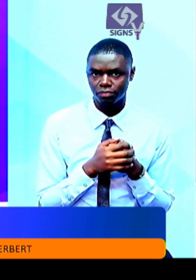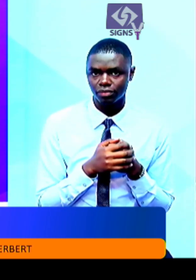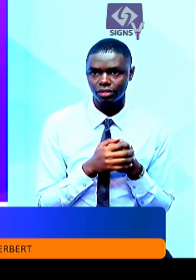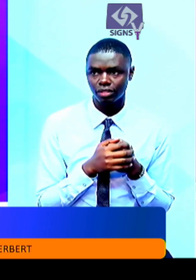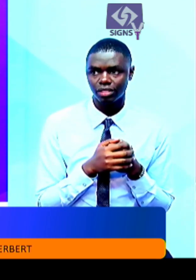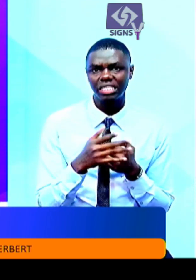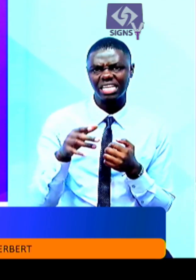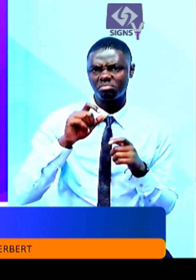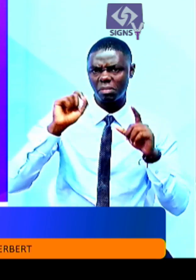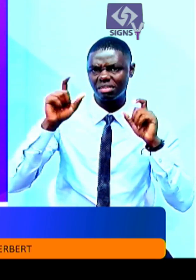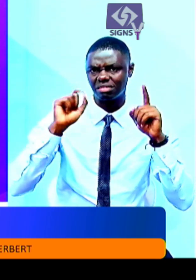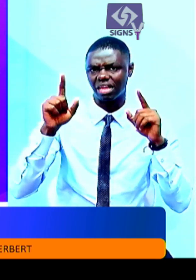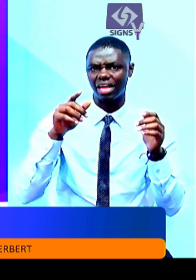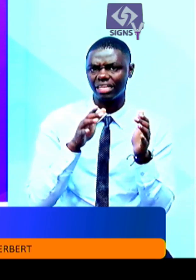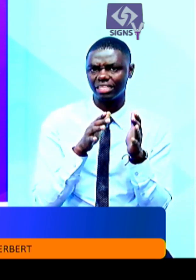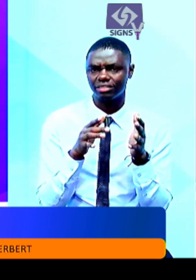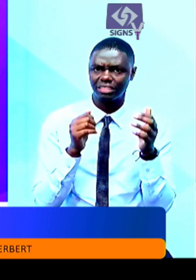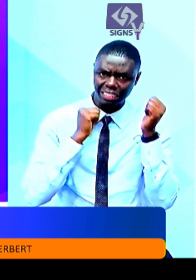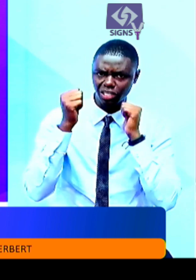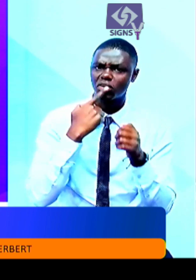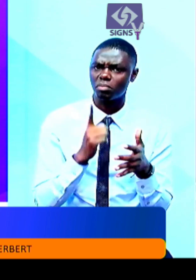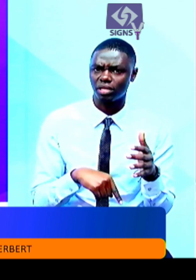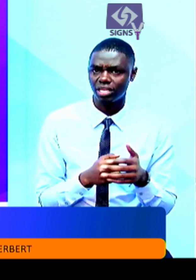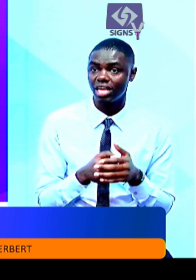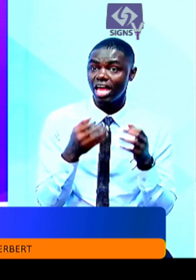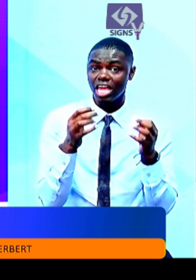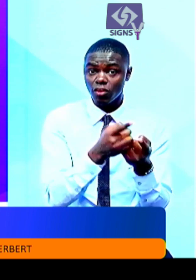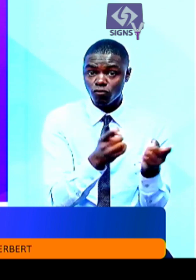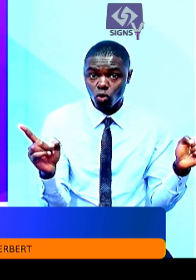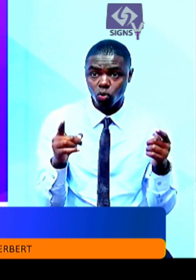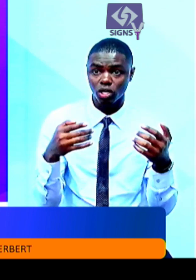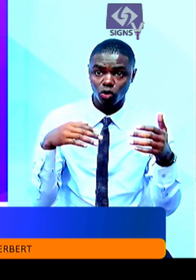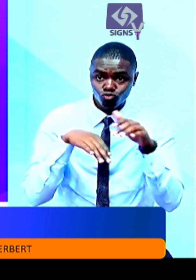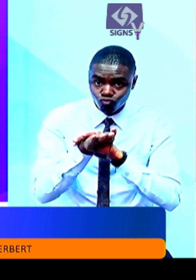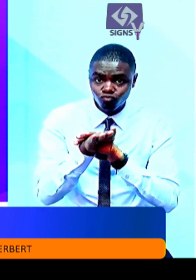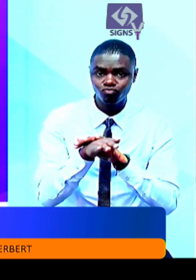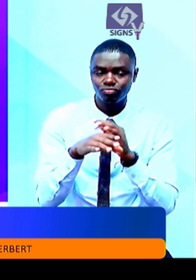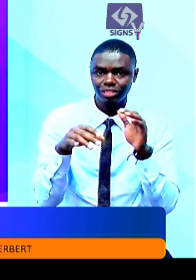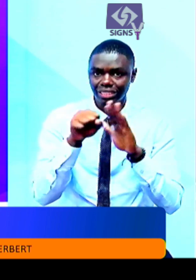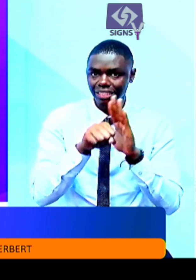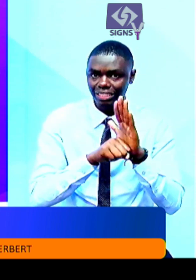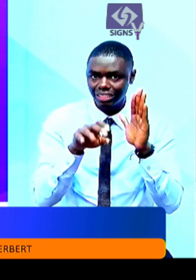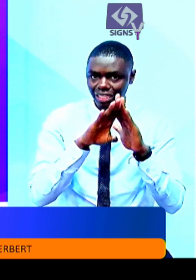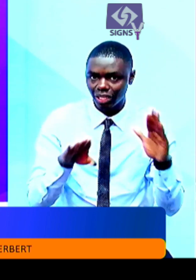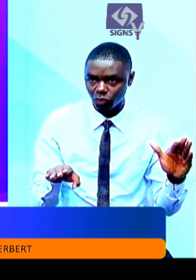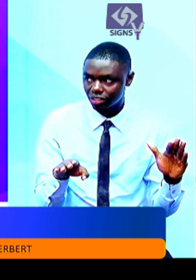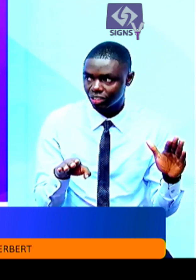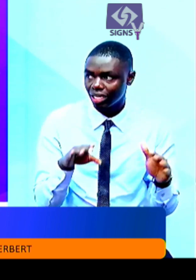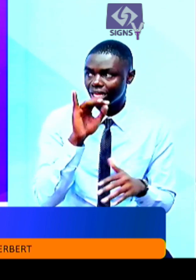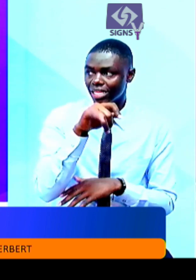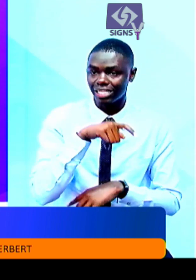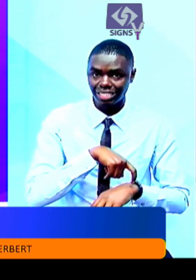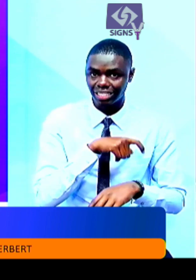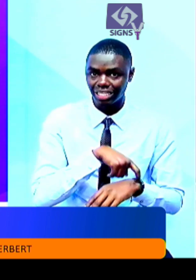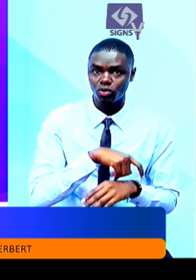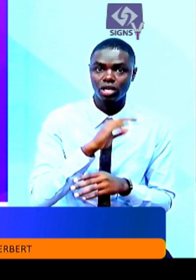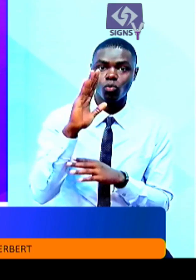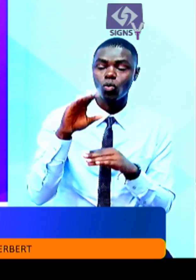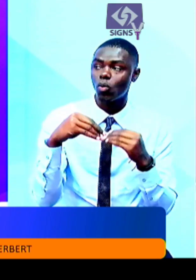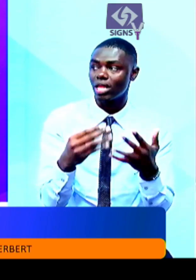star general. Yeah. And he told me, Professor, if you guys reach Procession Way, that is the time when we shall